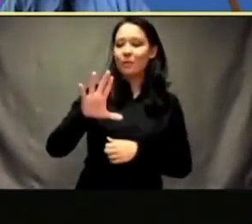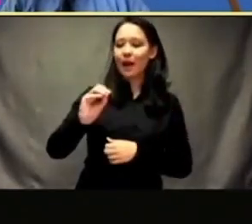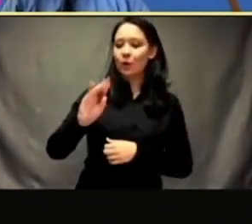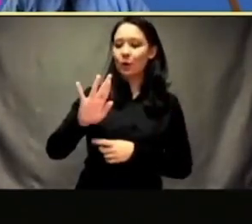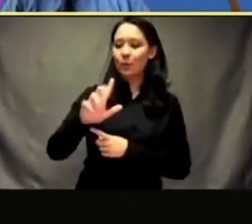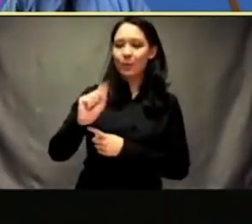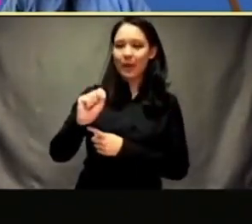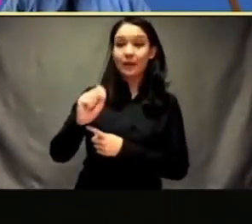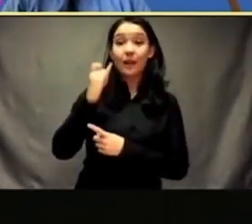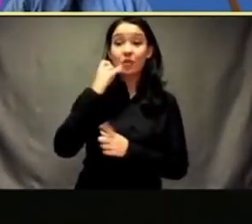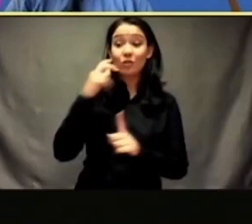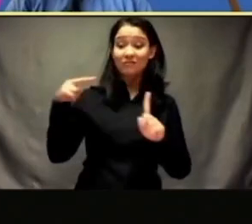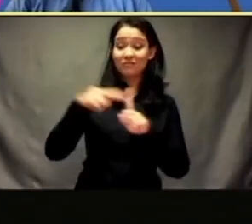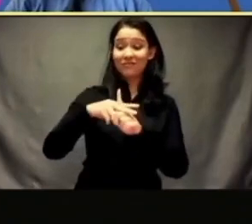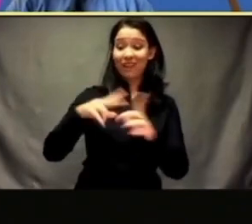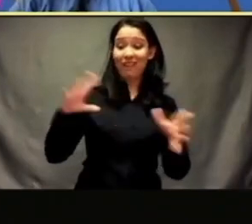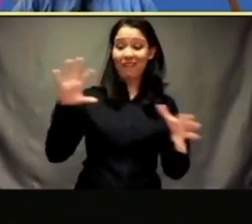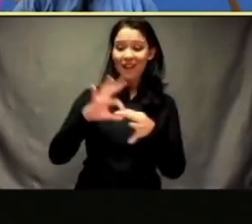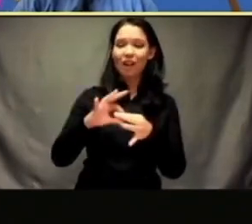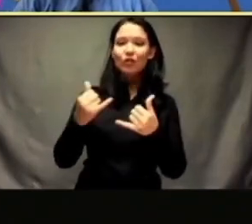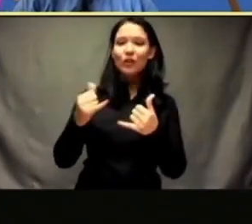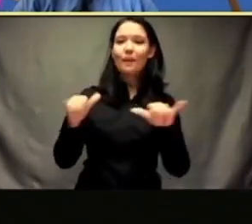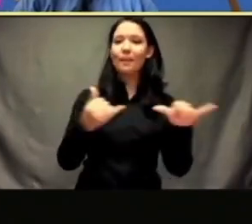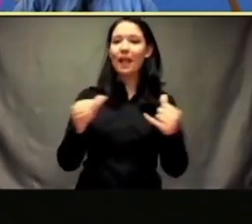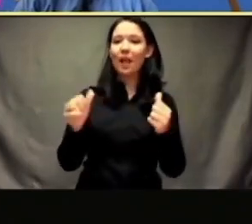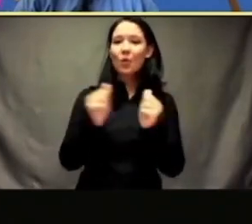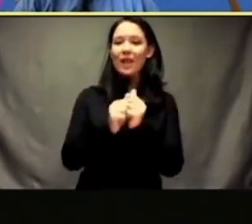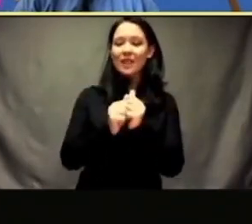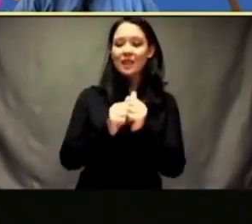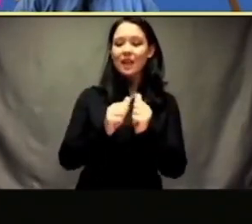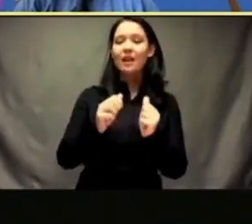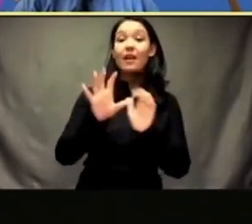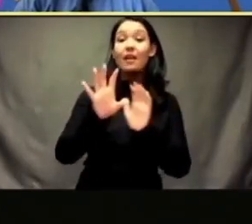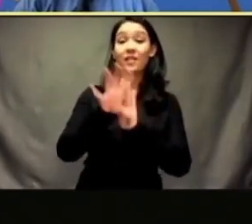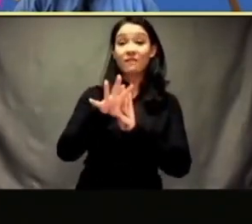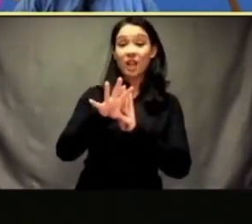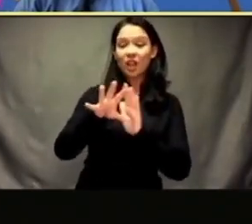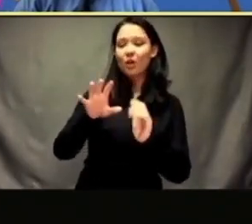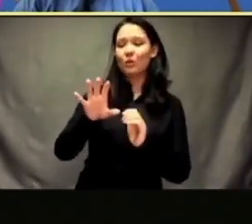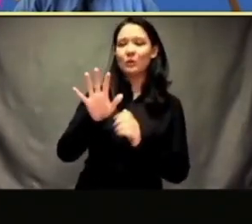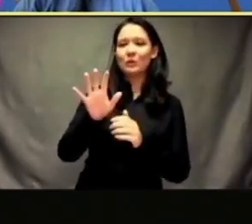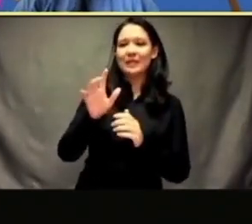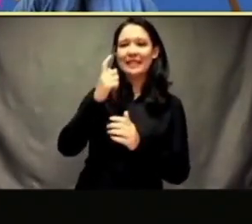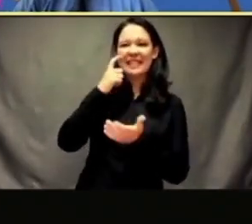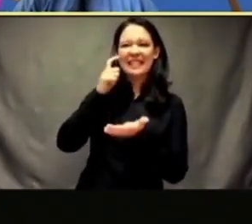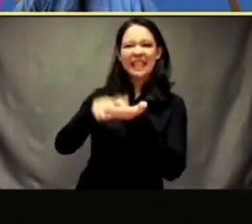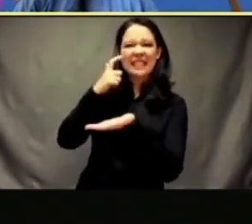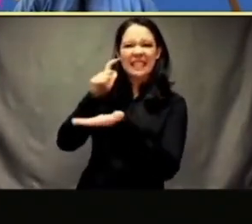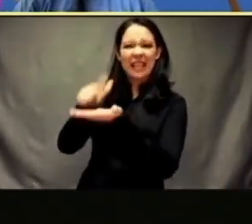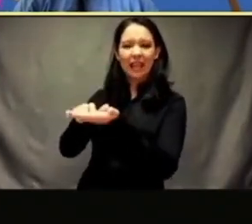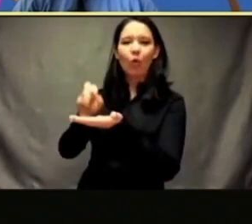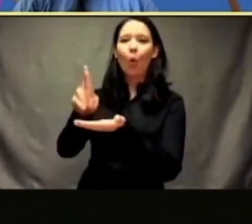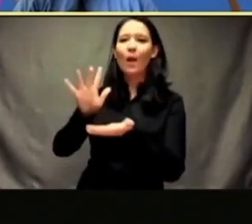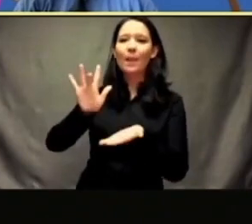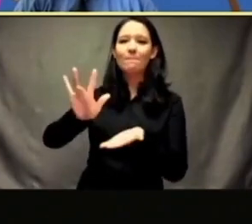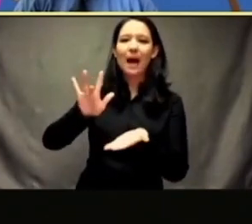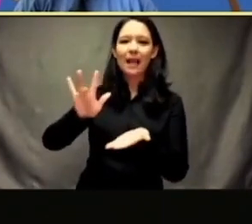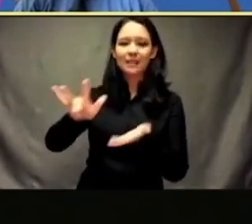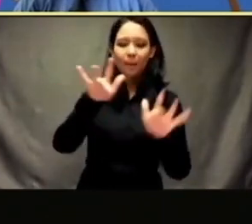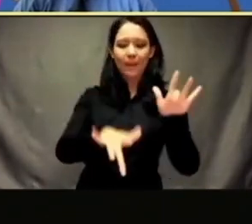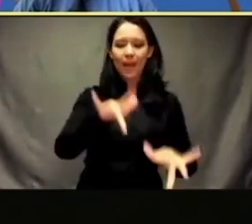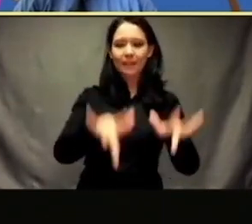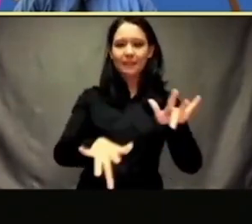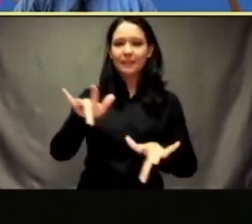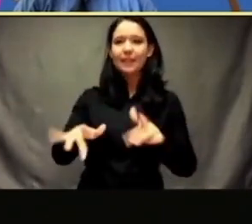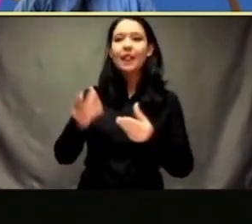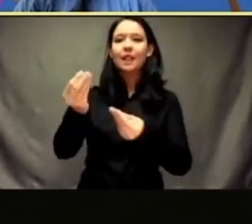your microbit, go ahead and try to play with the video sensing or with some of the button press. And let us know in the chat